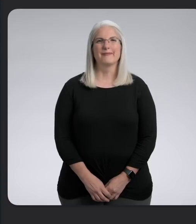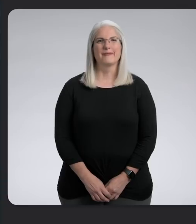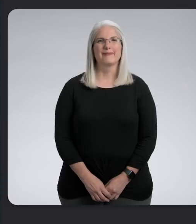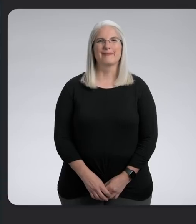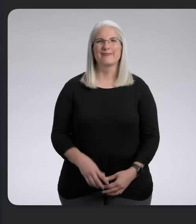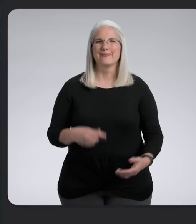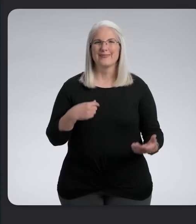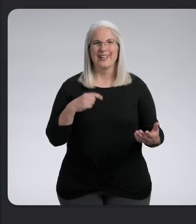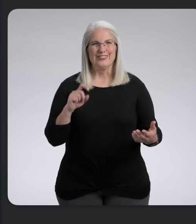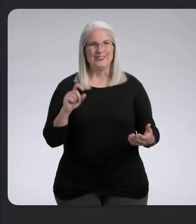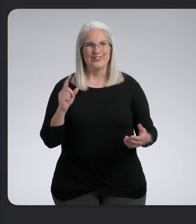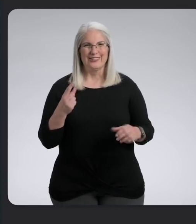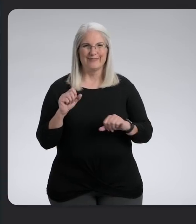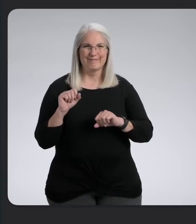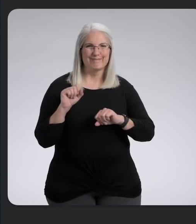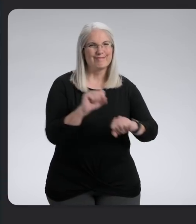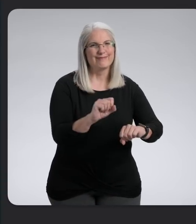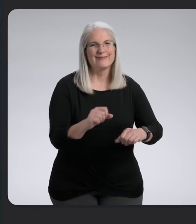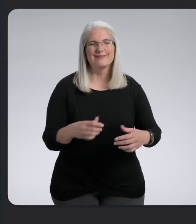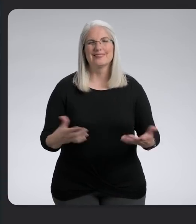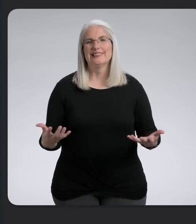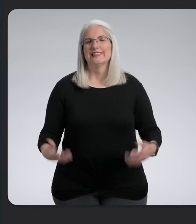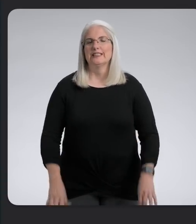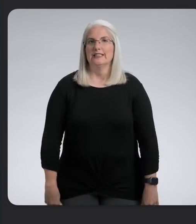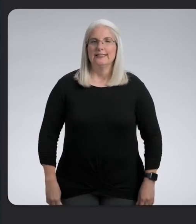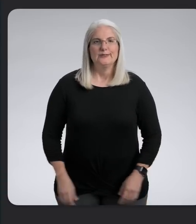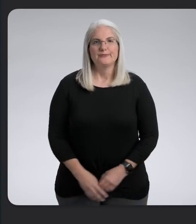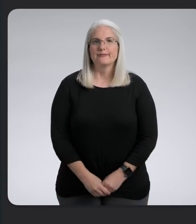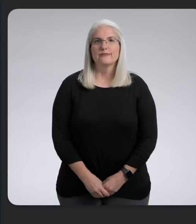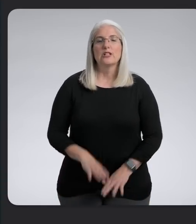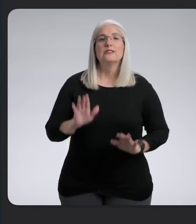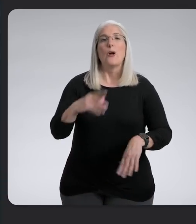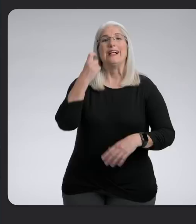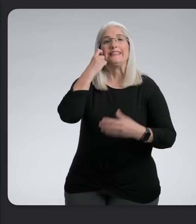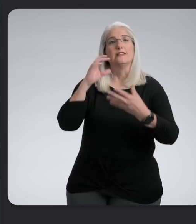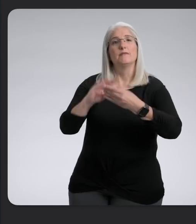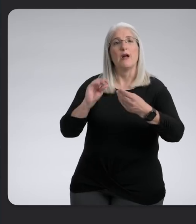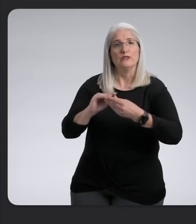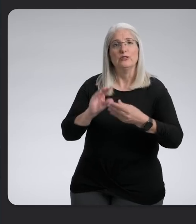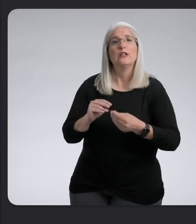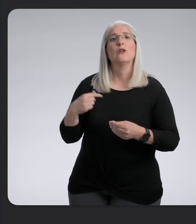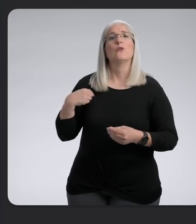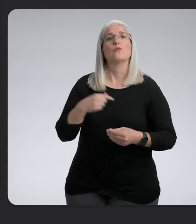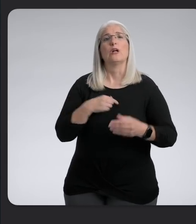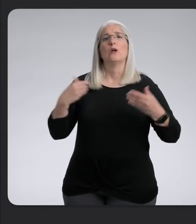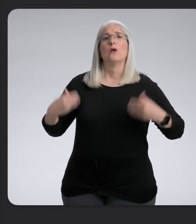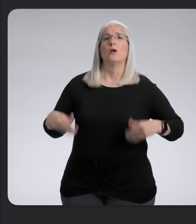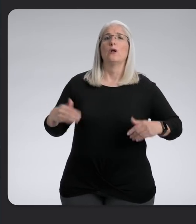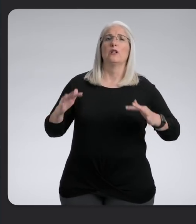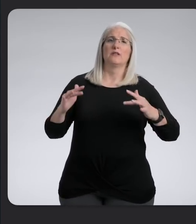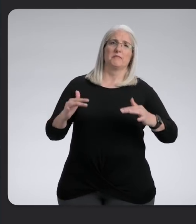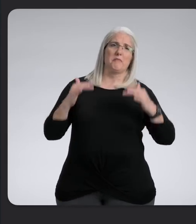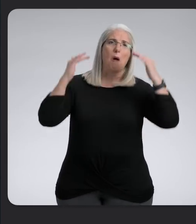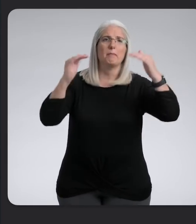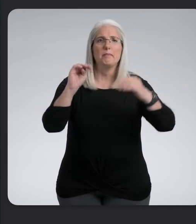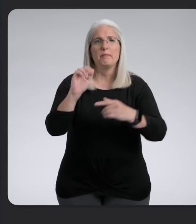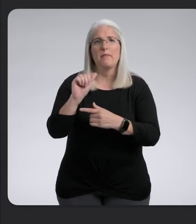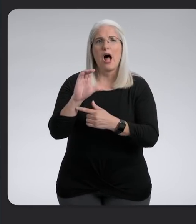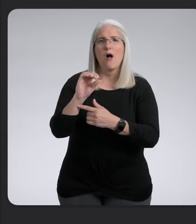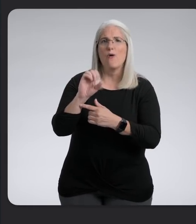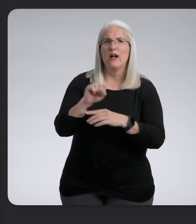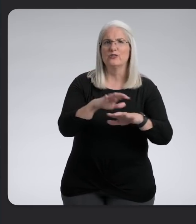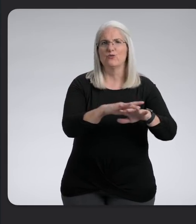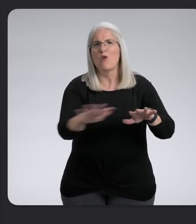Probably should have just taken the car. As I mentioned a moment ago, we've made incredible advances in macOS and across all